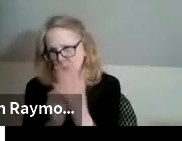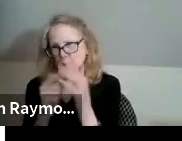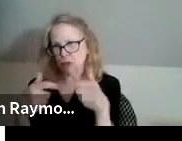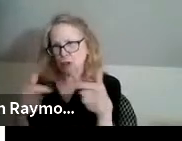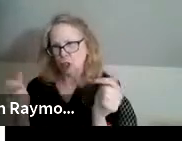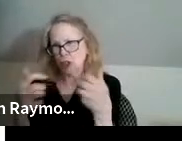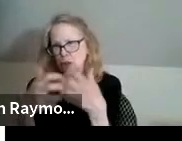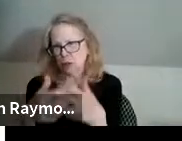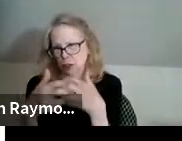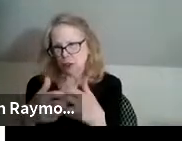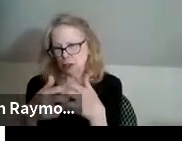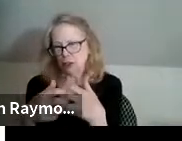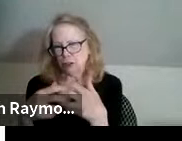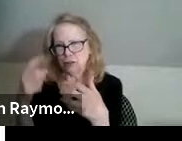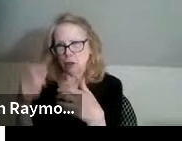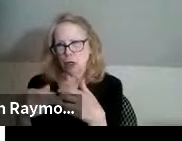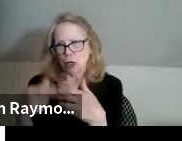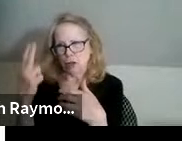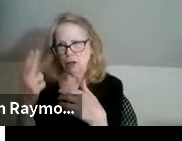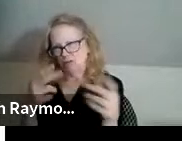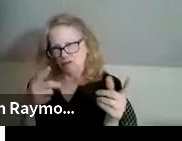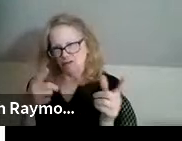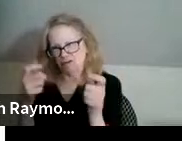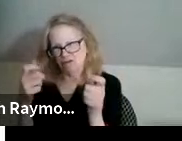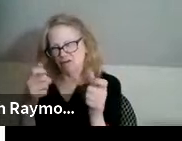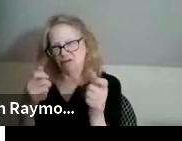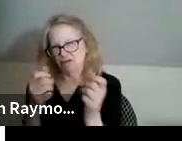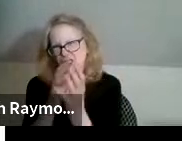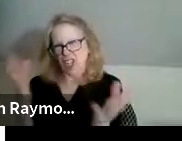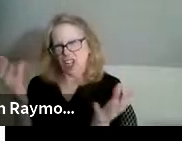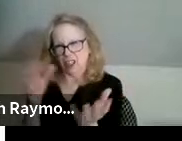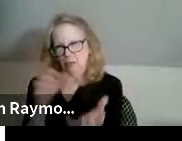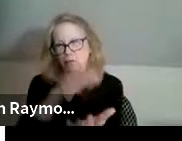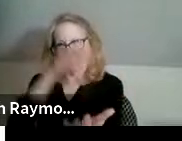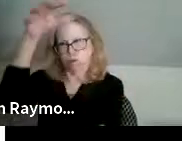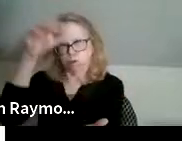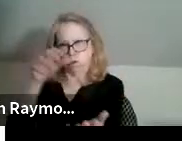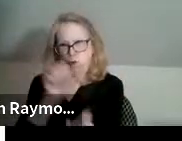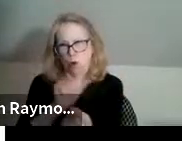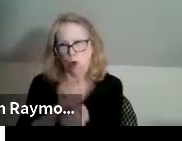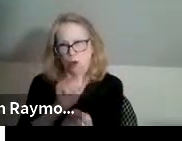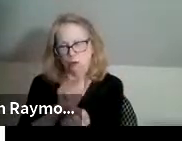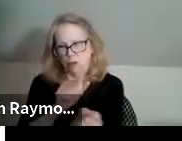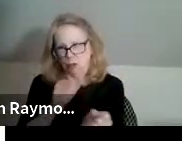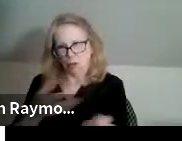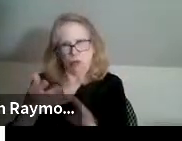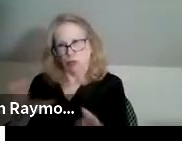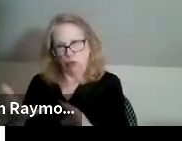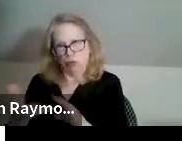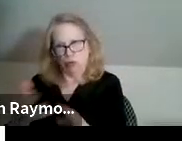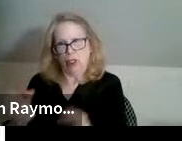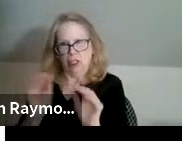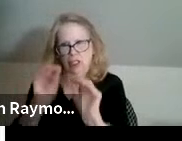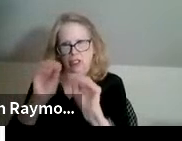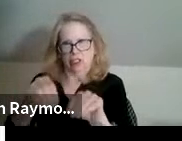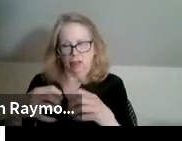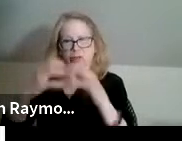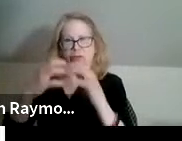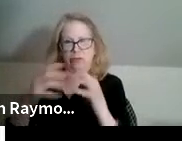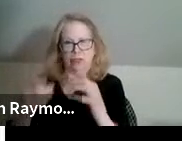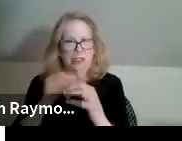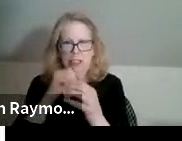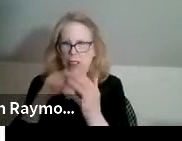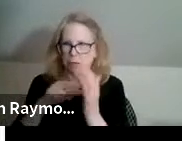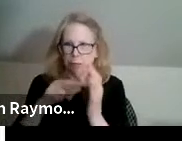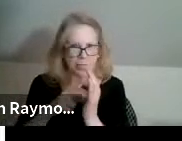machine for high volumes of work. This device is put in place and it is not intended to